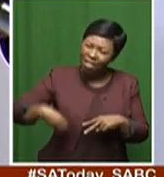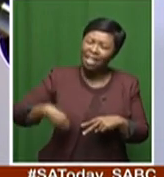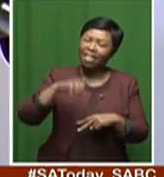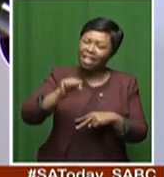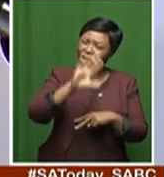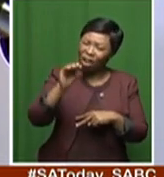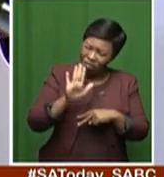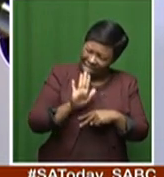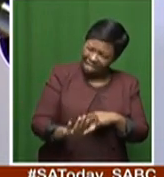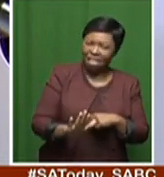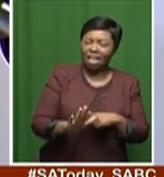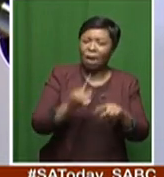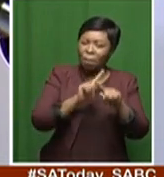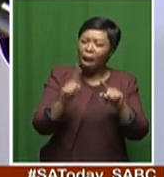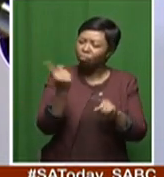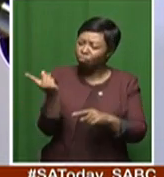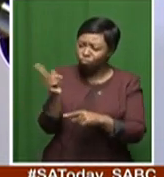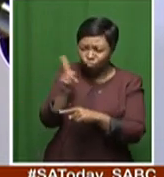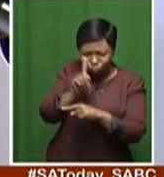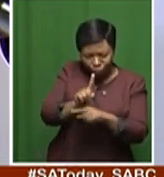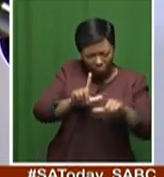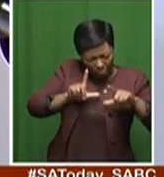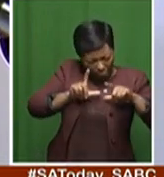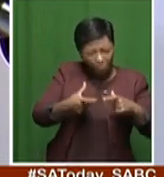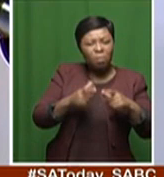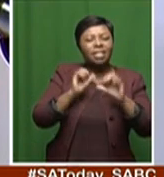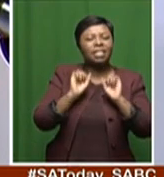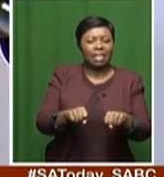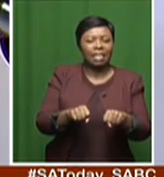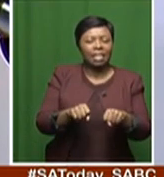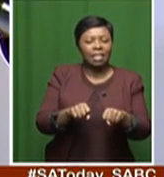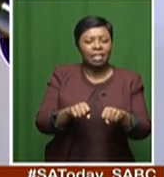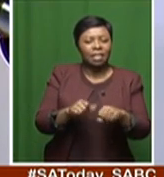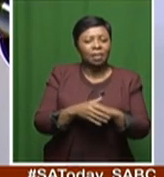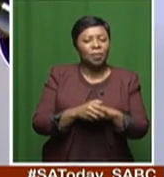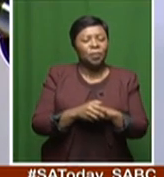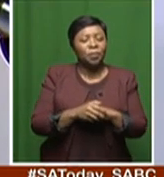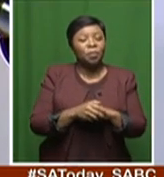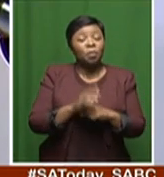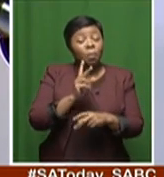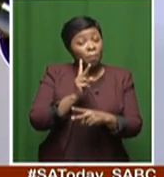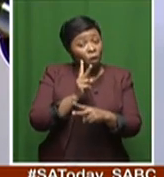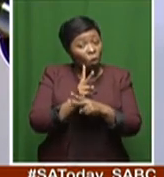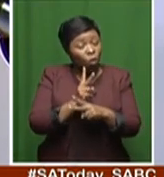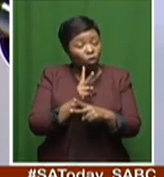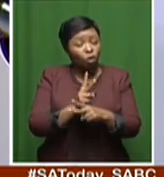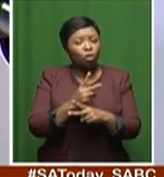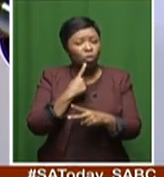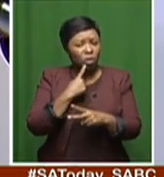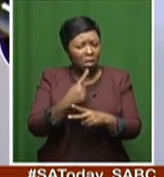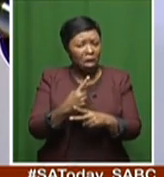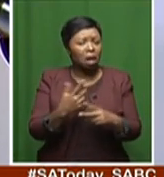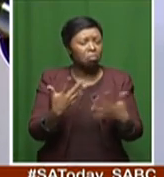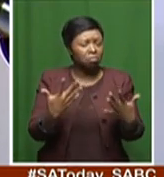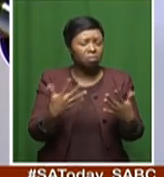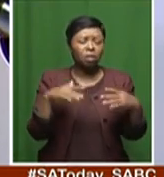That you have appeared before the commission, but also to state that it is quite important